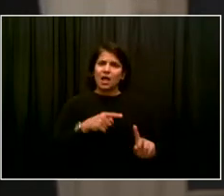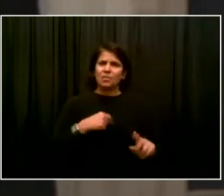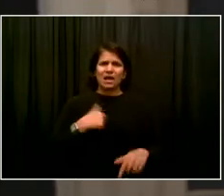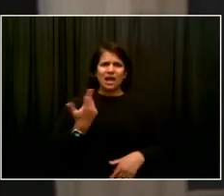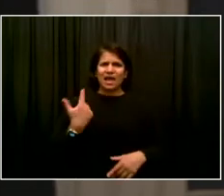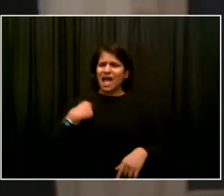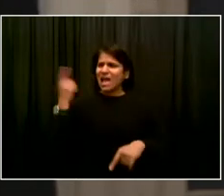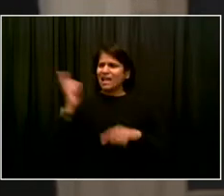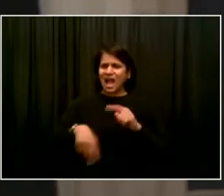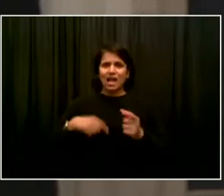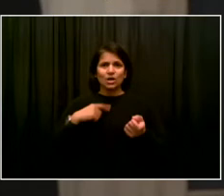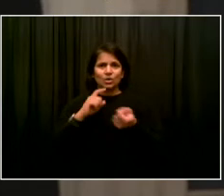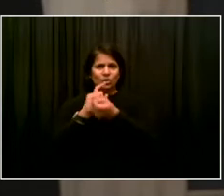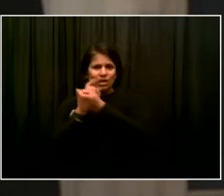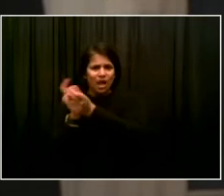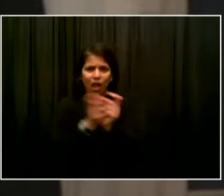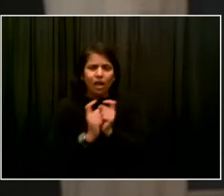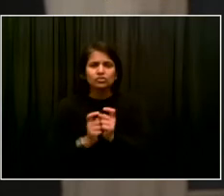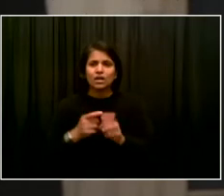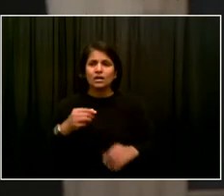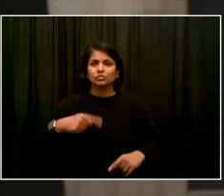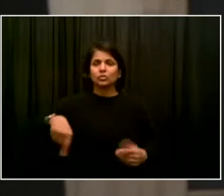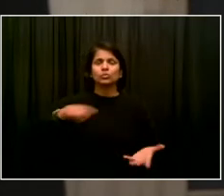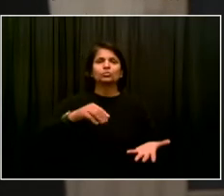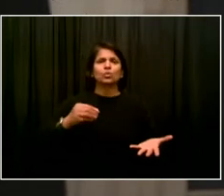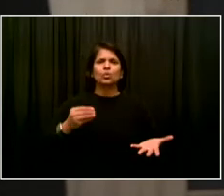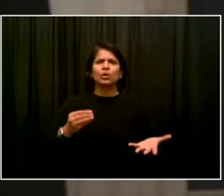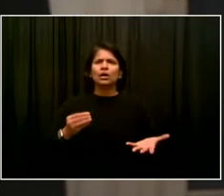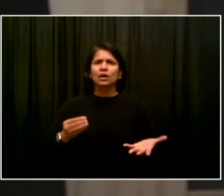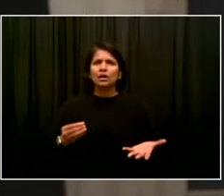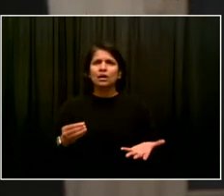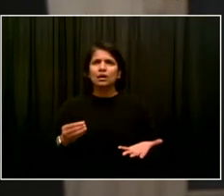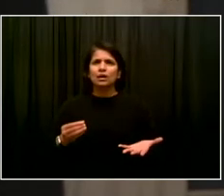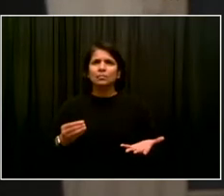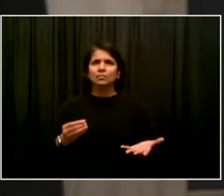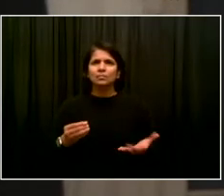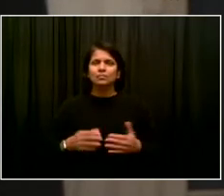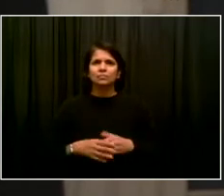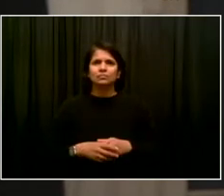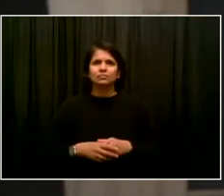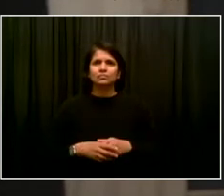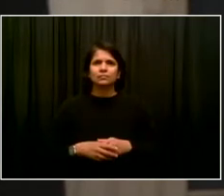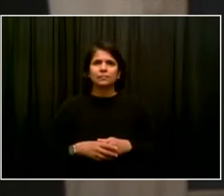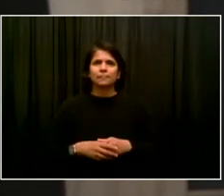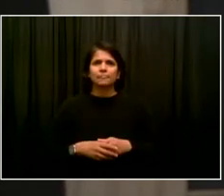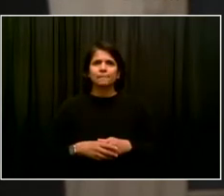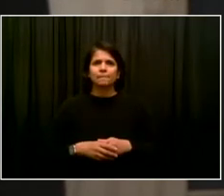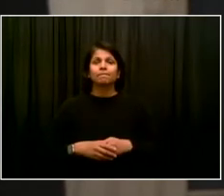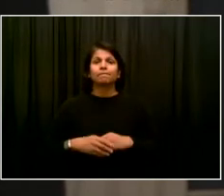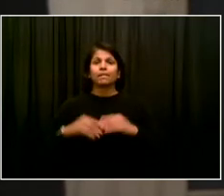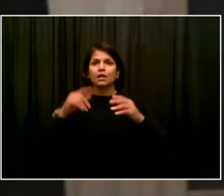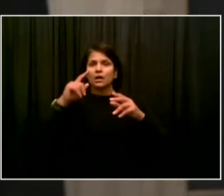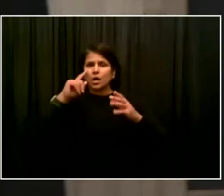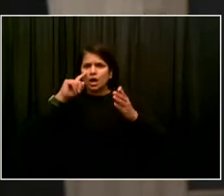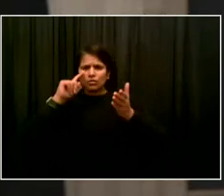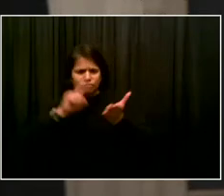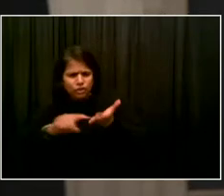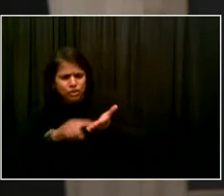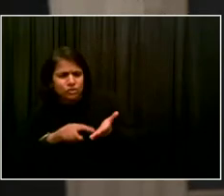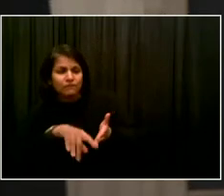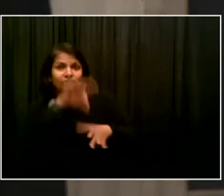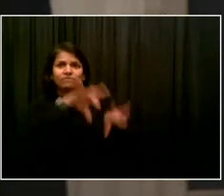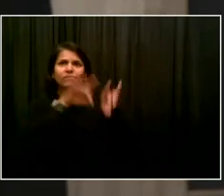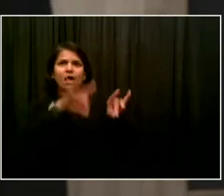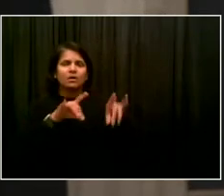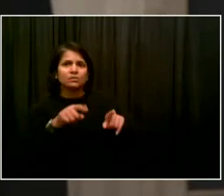with their credibility. But if you really look in between the lines, now you have a whole city of people who